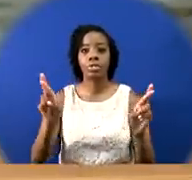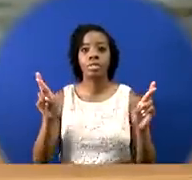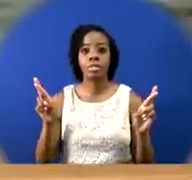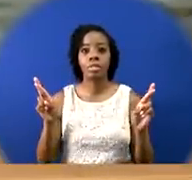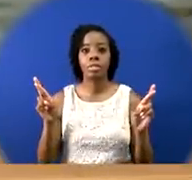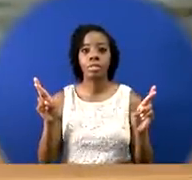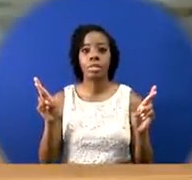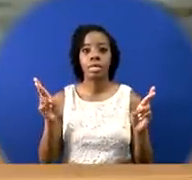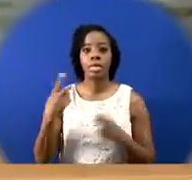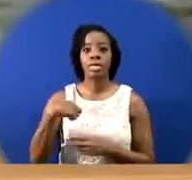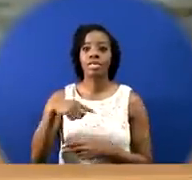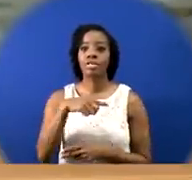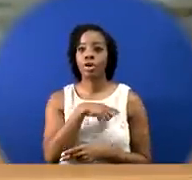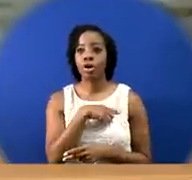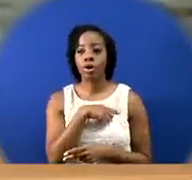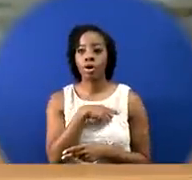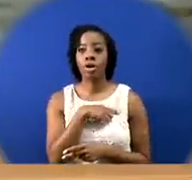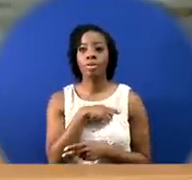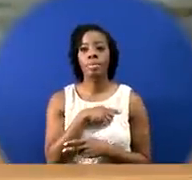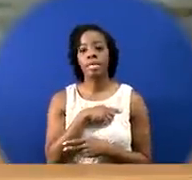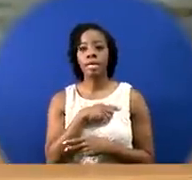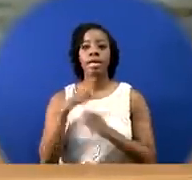is our reward.